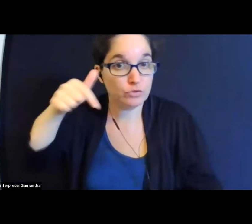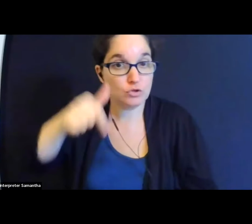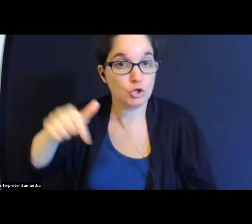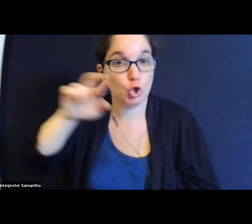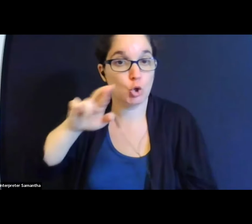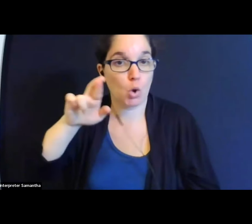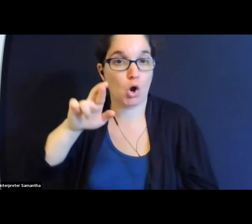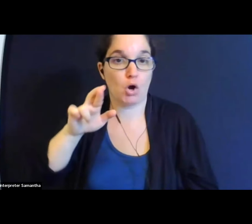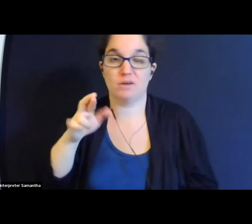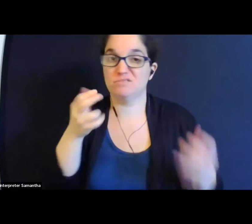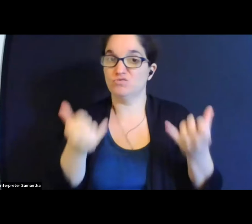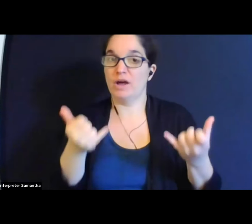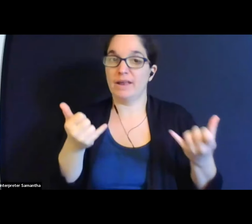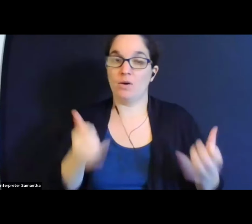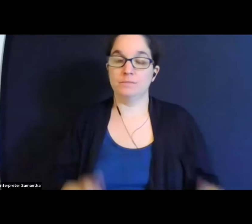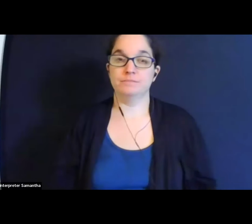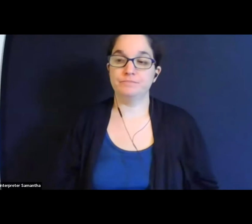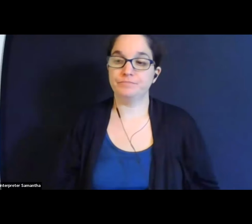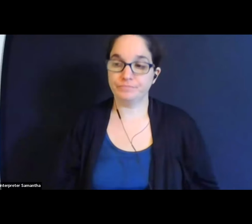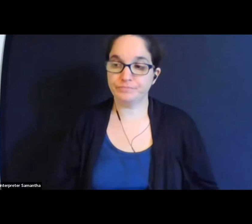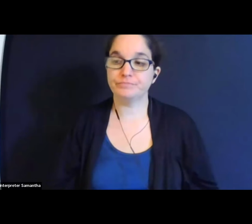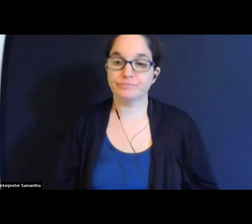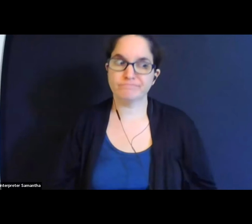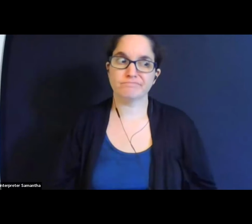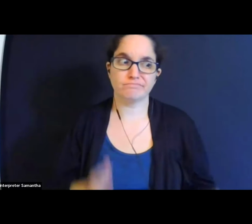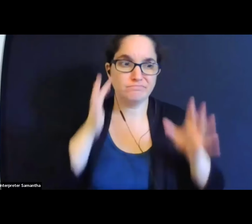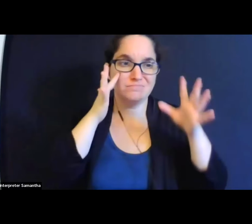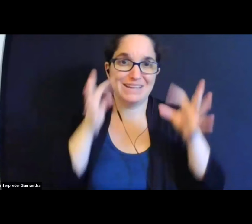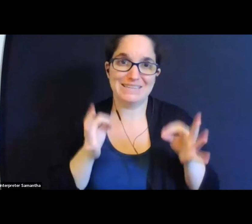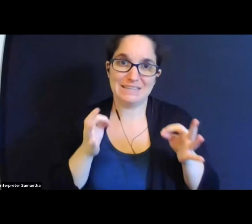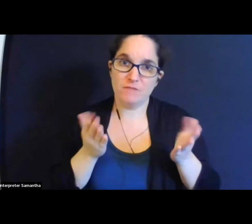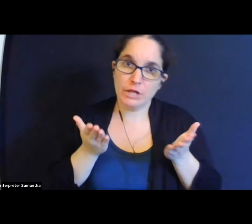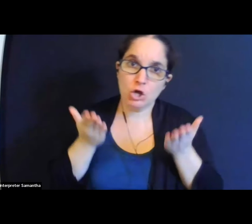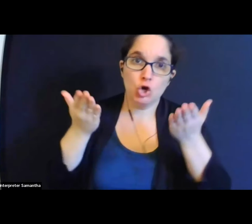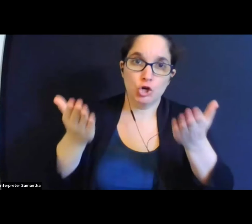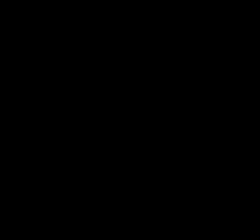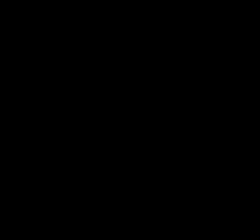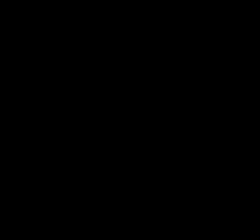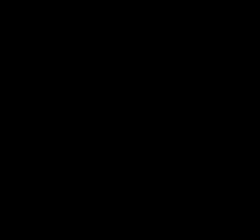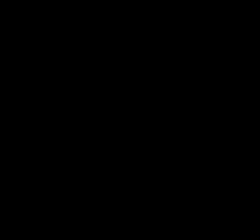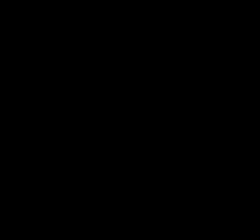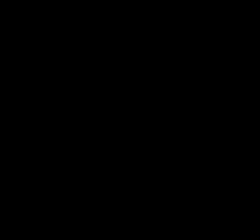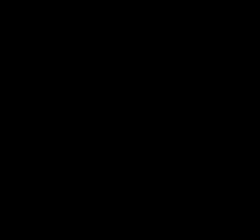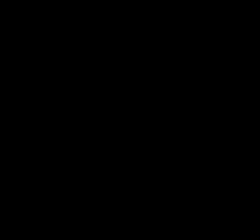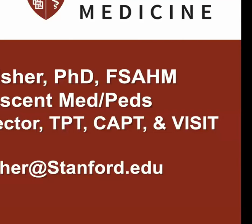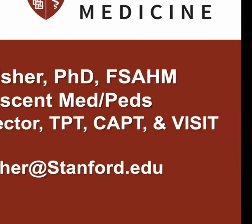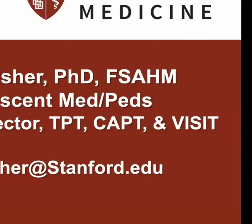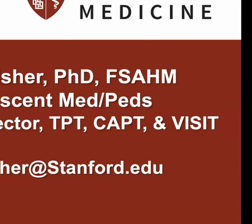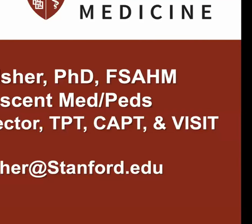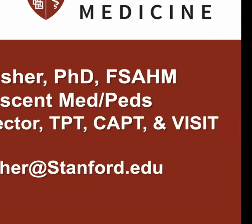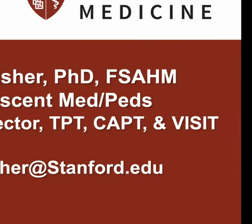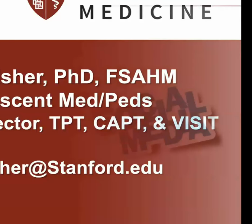Let me do that quickly while I'm talking. I definitely encourage you to click